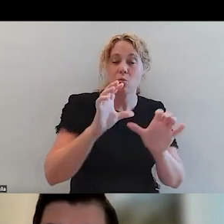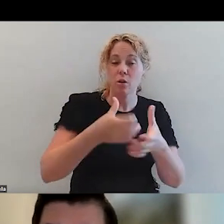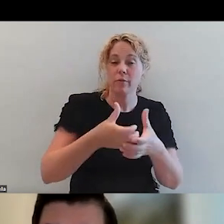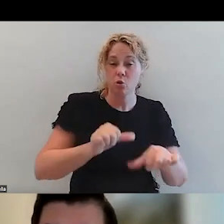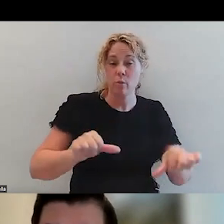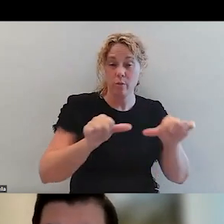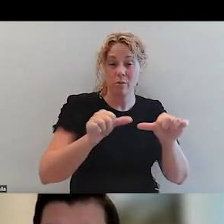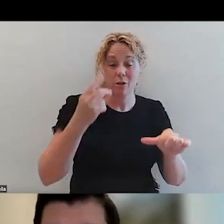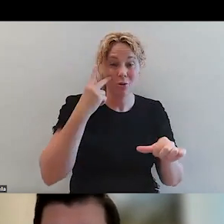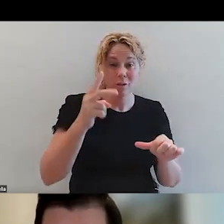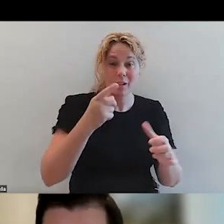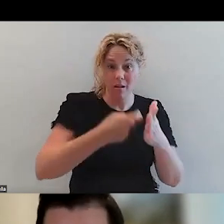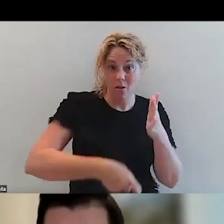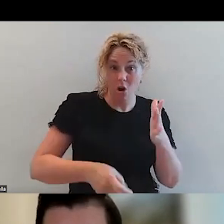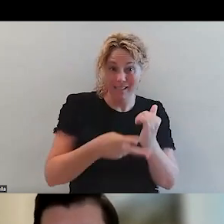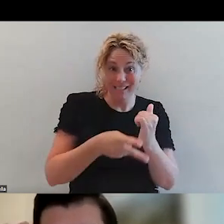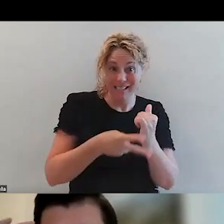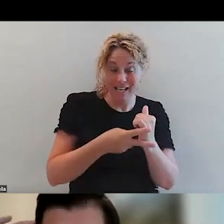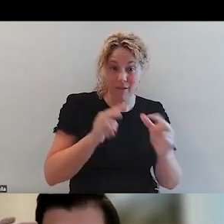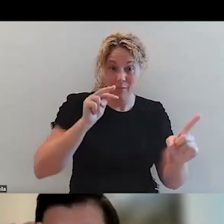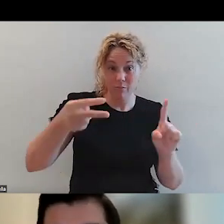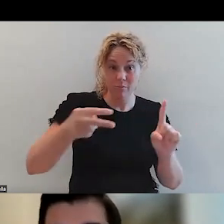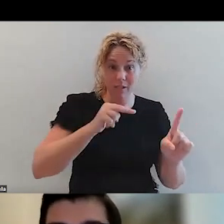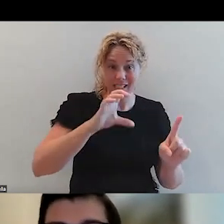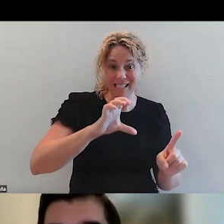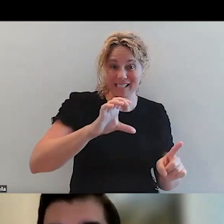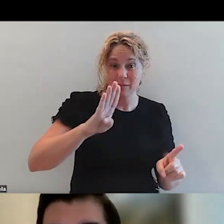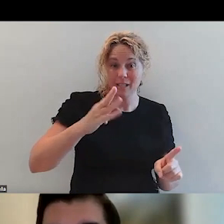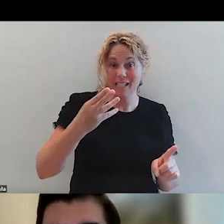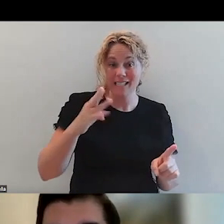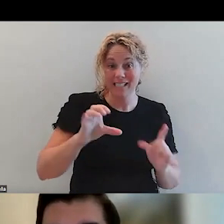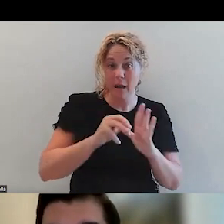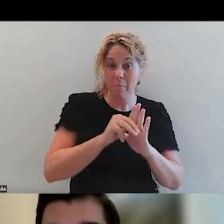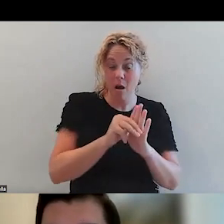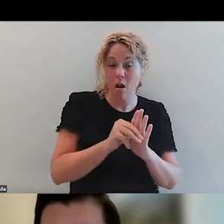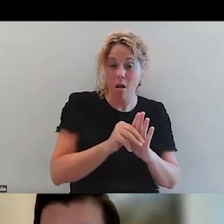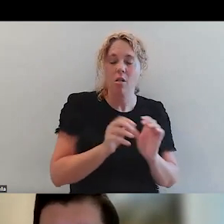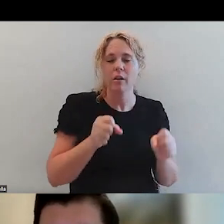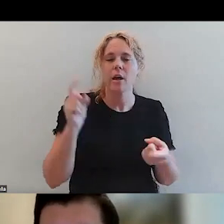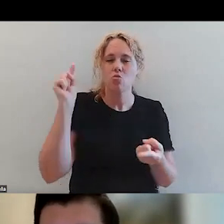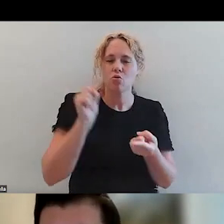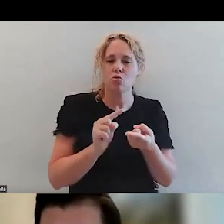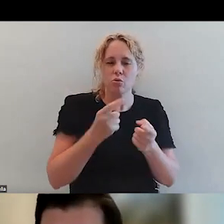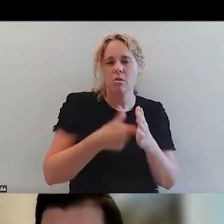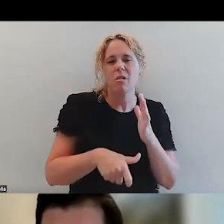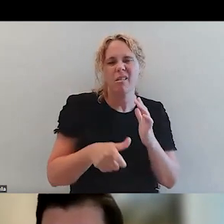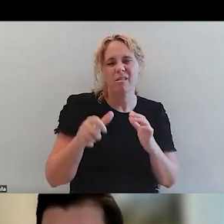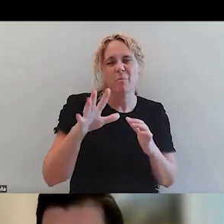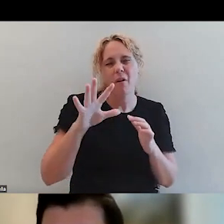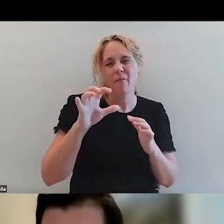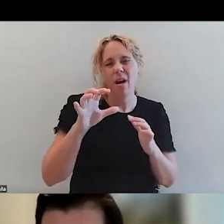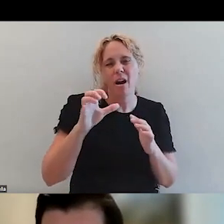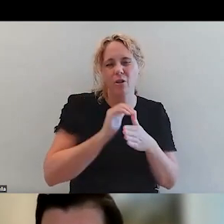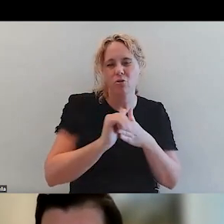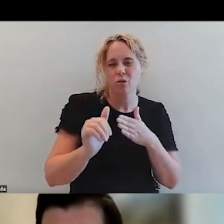we see from a cost savings point of view, the CCBHC model has been able to reduce those costs at about $500